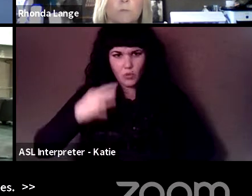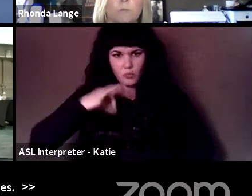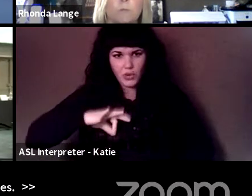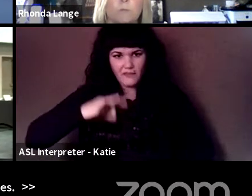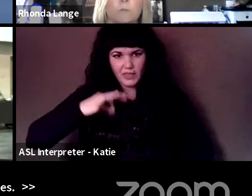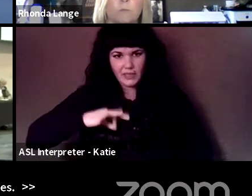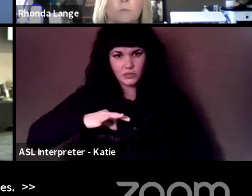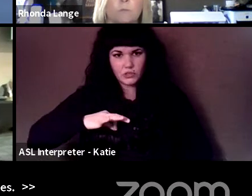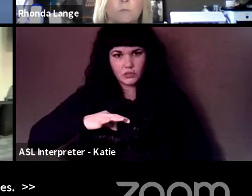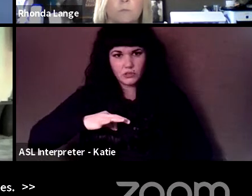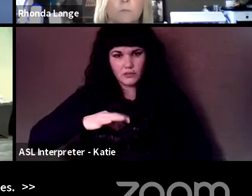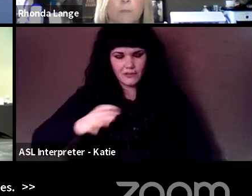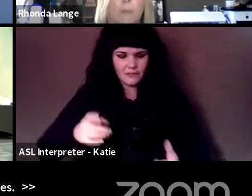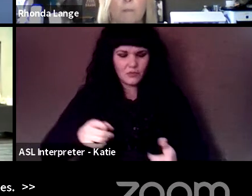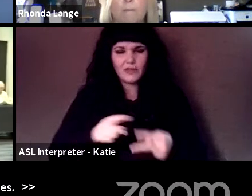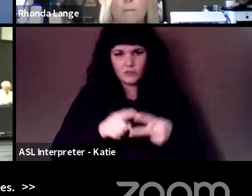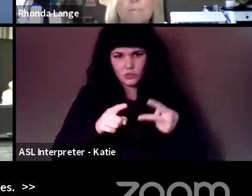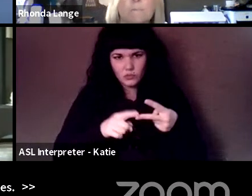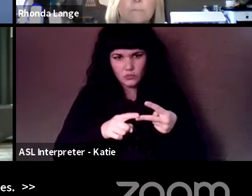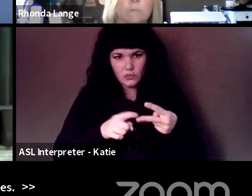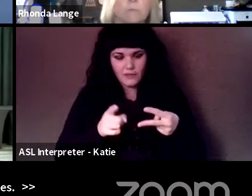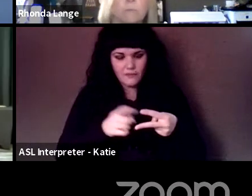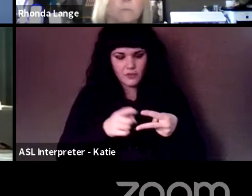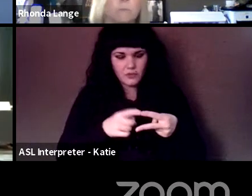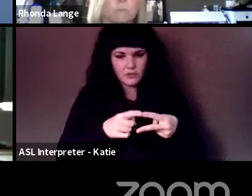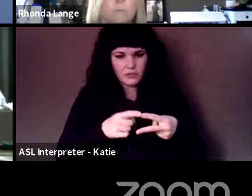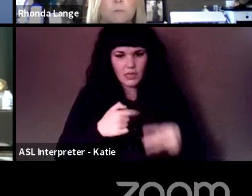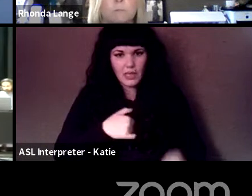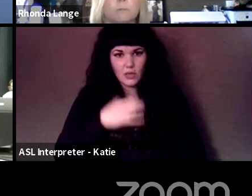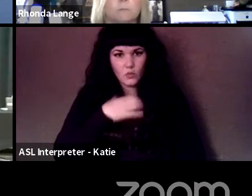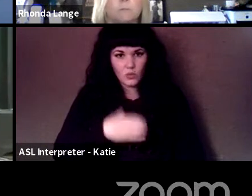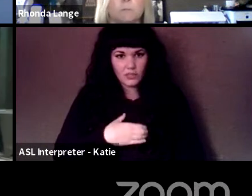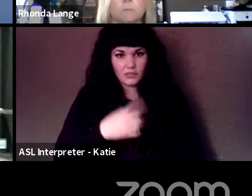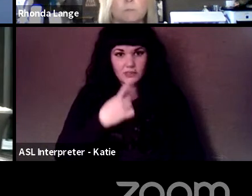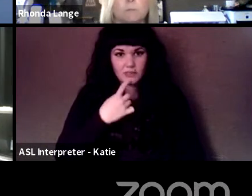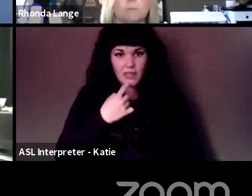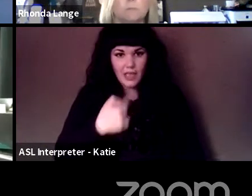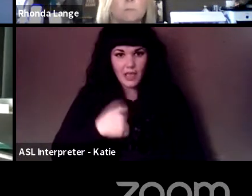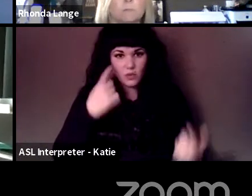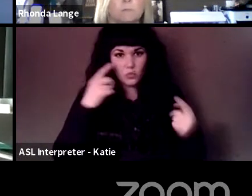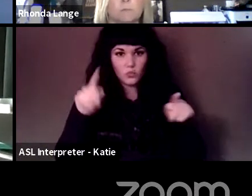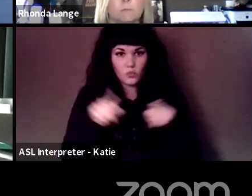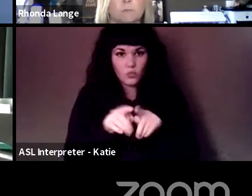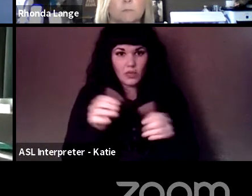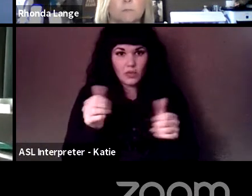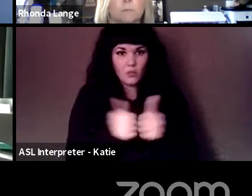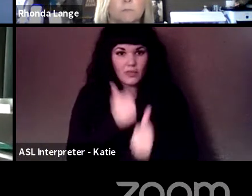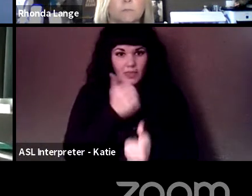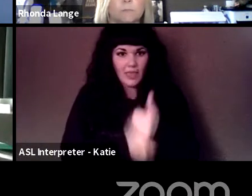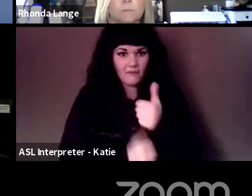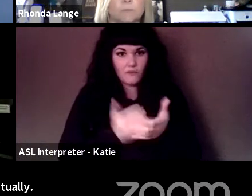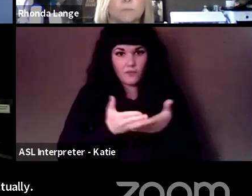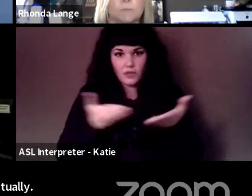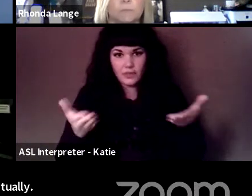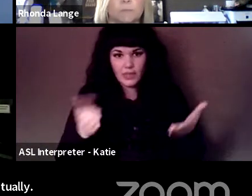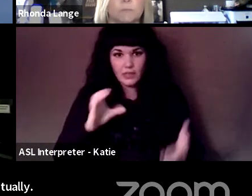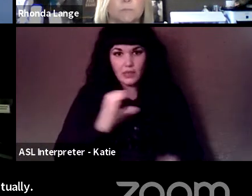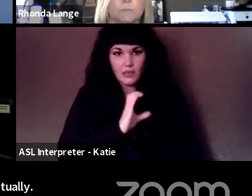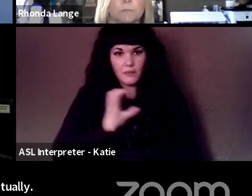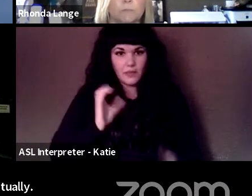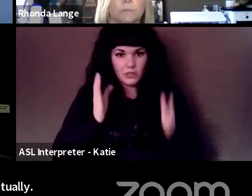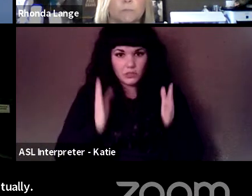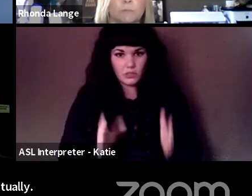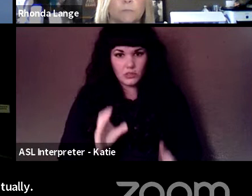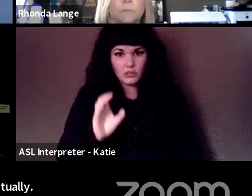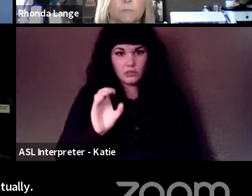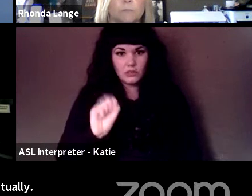First, I got two of them actually. First, for the record, I wish to say that I concur with everything that Commissioner Zatella stated earlier. And two, I'm